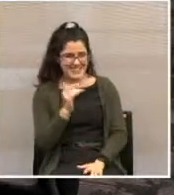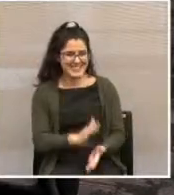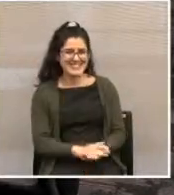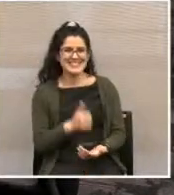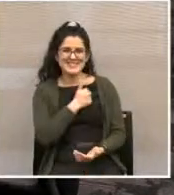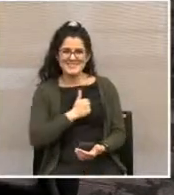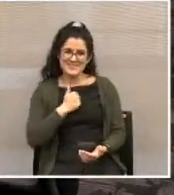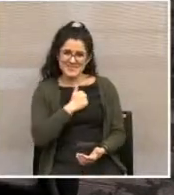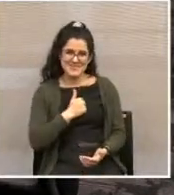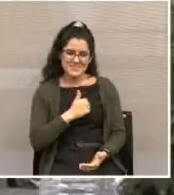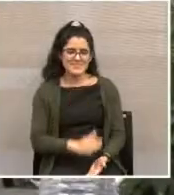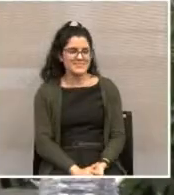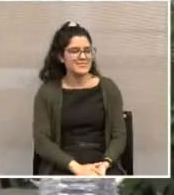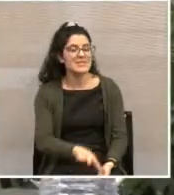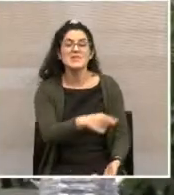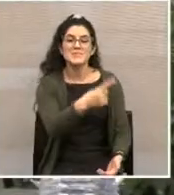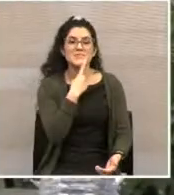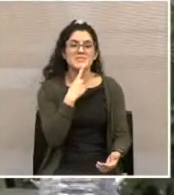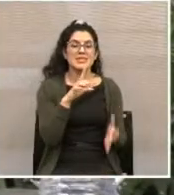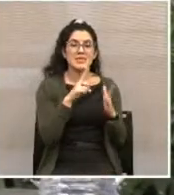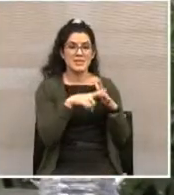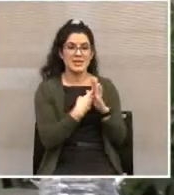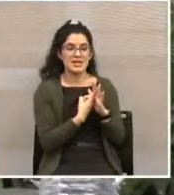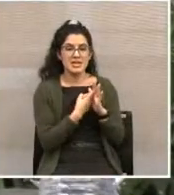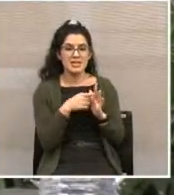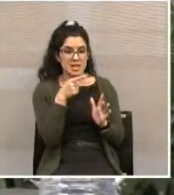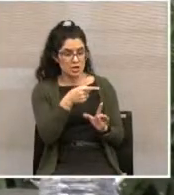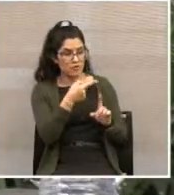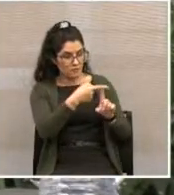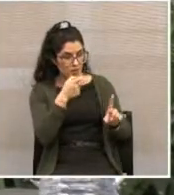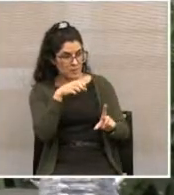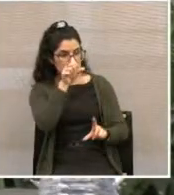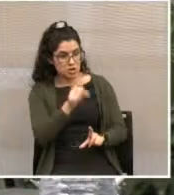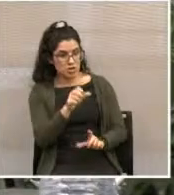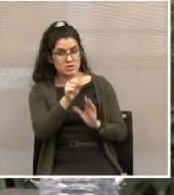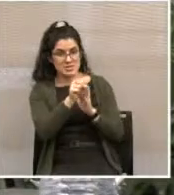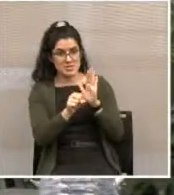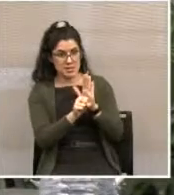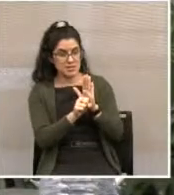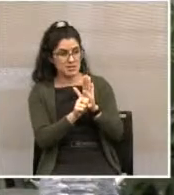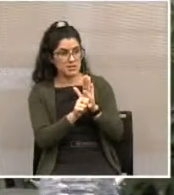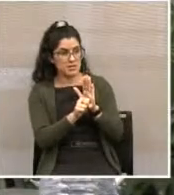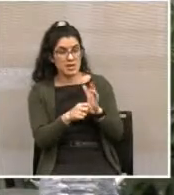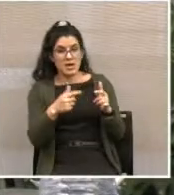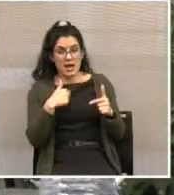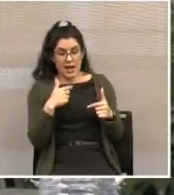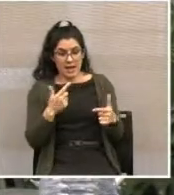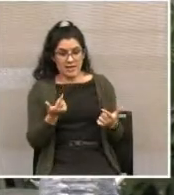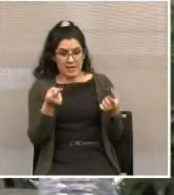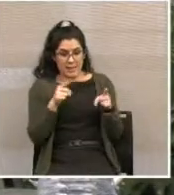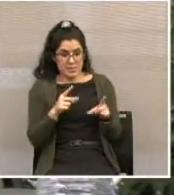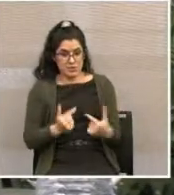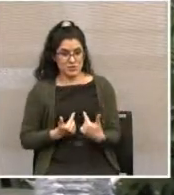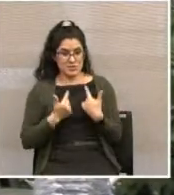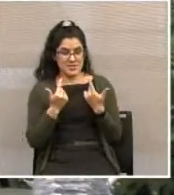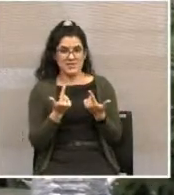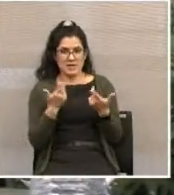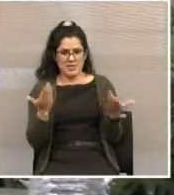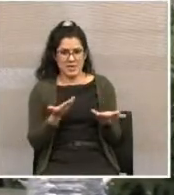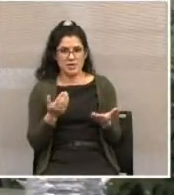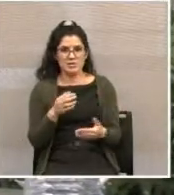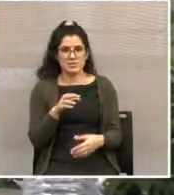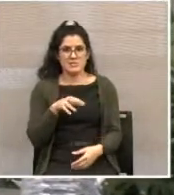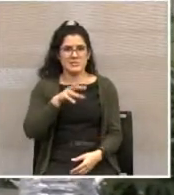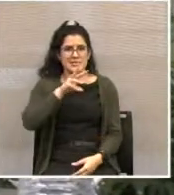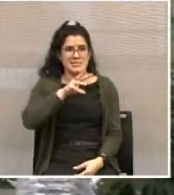that. You stated at the beginning that you come from a southern state. Well, I happen to live, and I've been here 61,